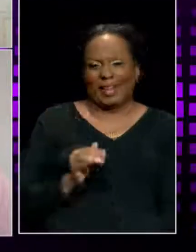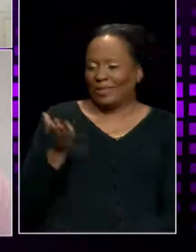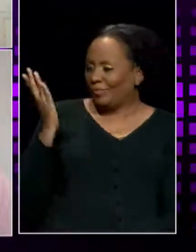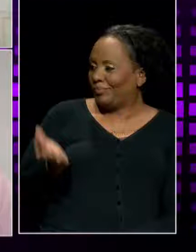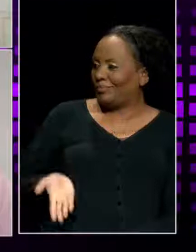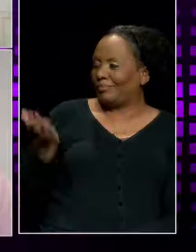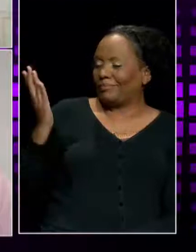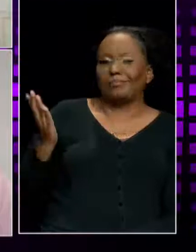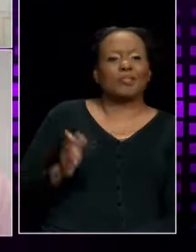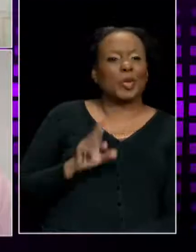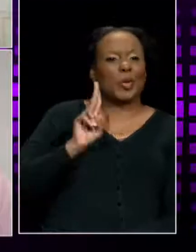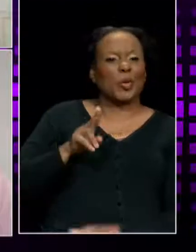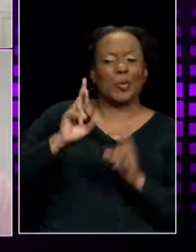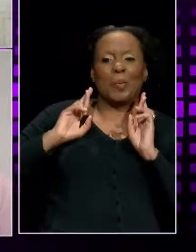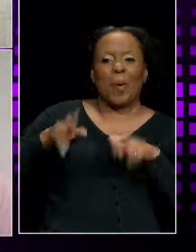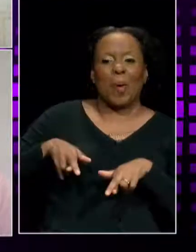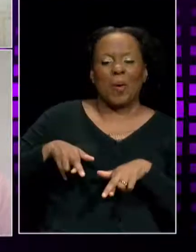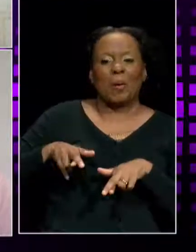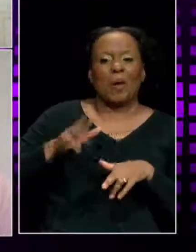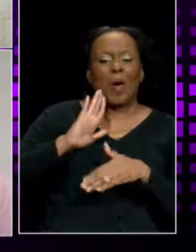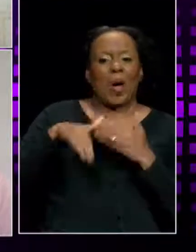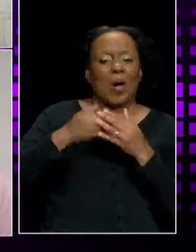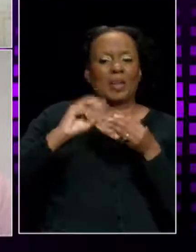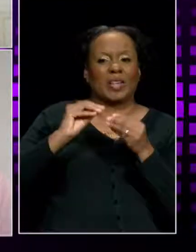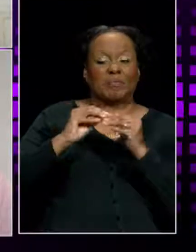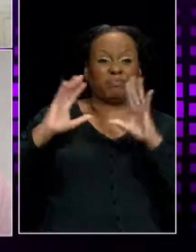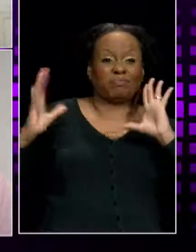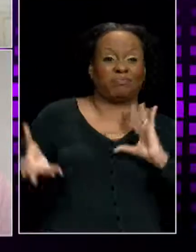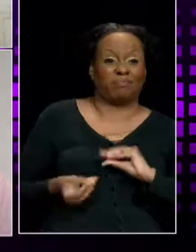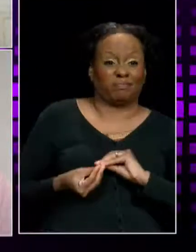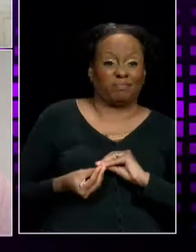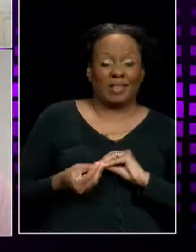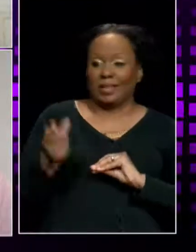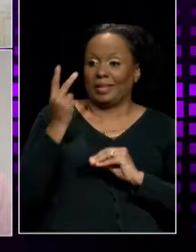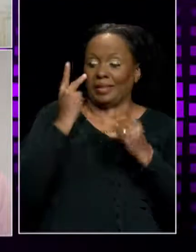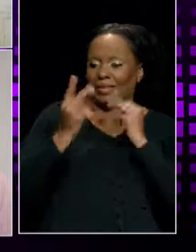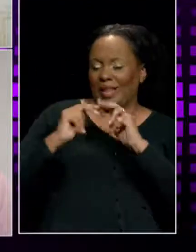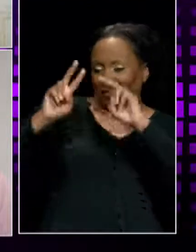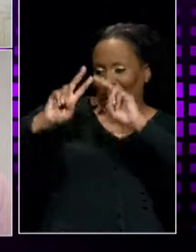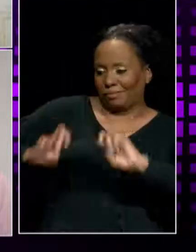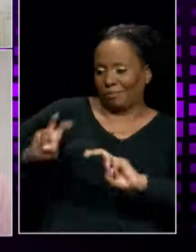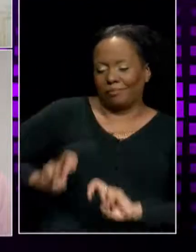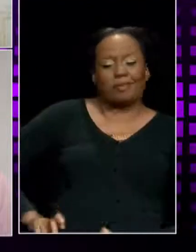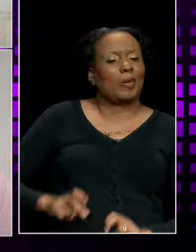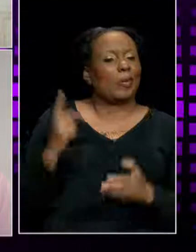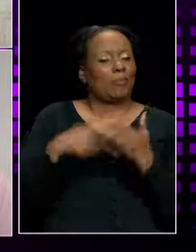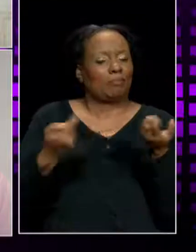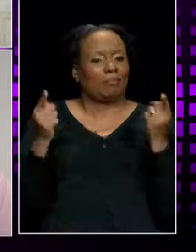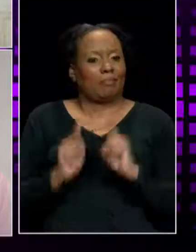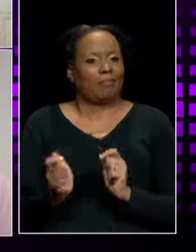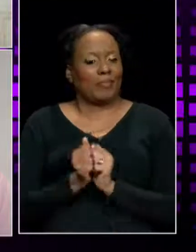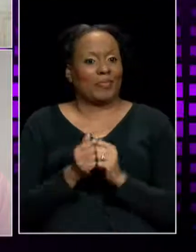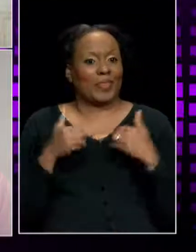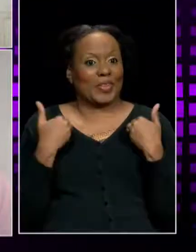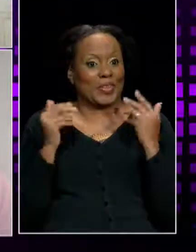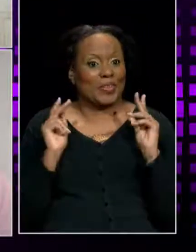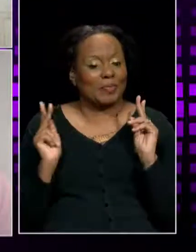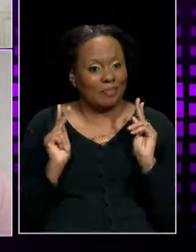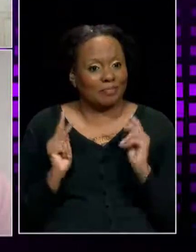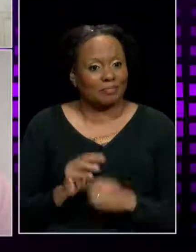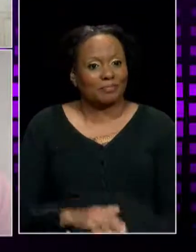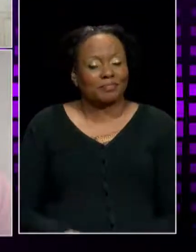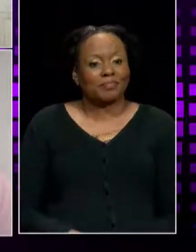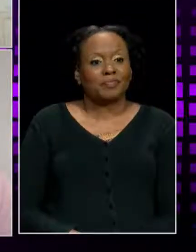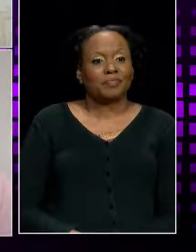together those numbers and help us to see in a quantitative way what is happening with our young persons on the ground. And